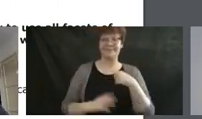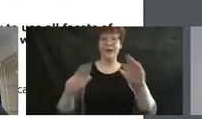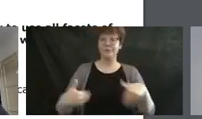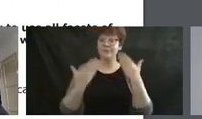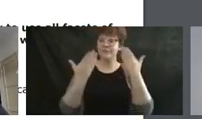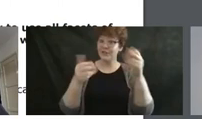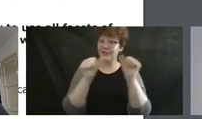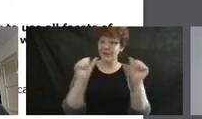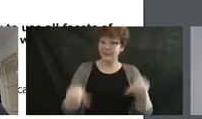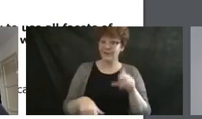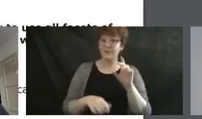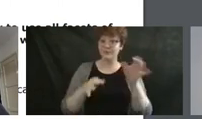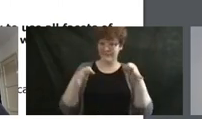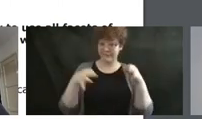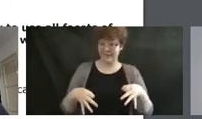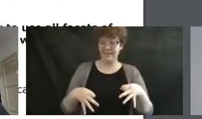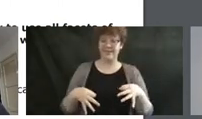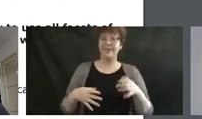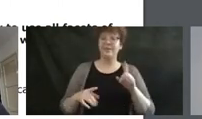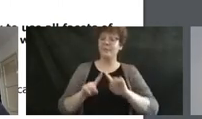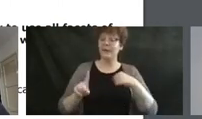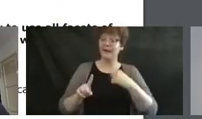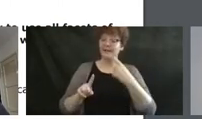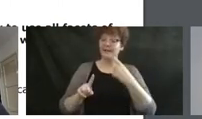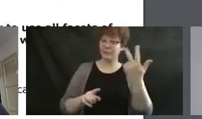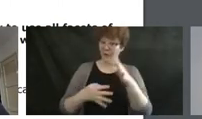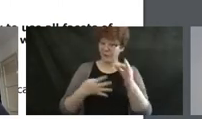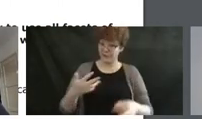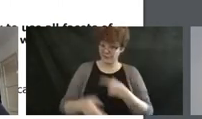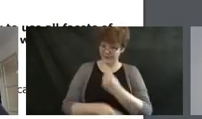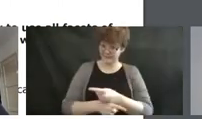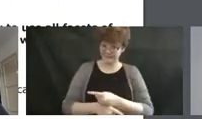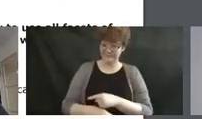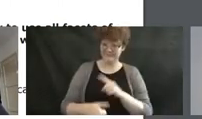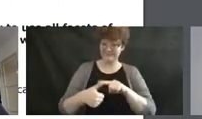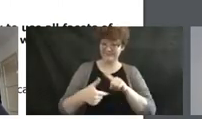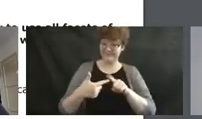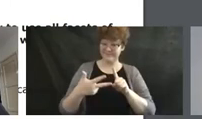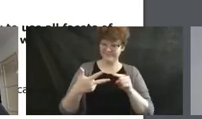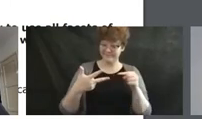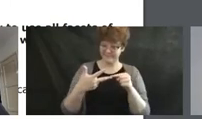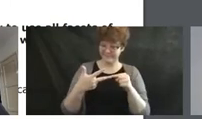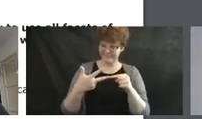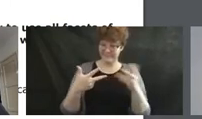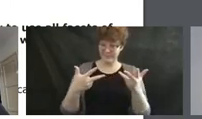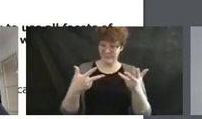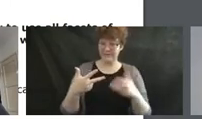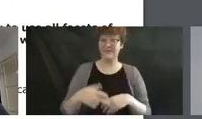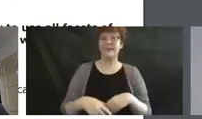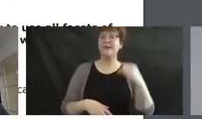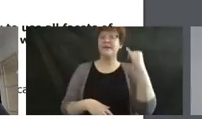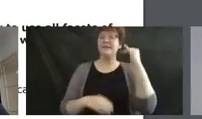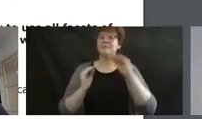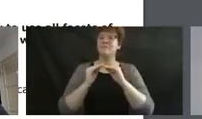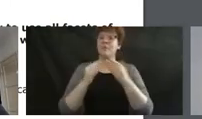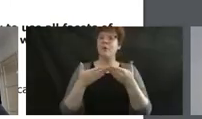you know, I said I've given you three options. And it's more open-ended then, so if you don't want to do